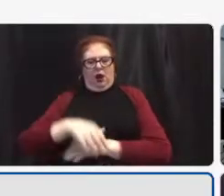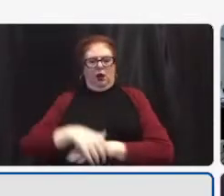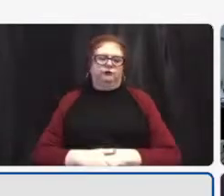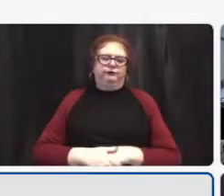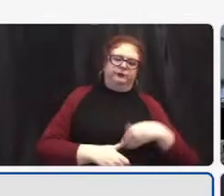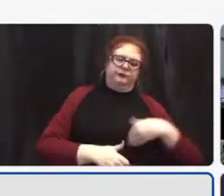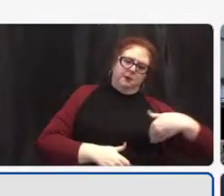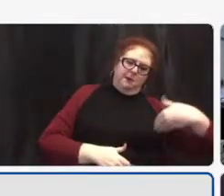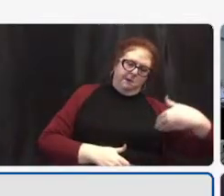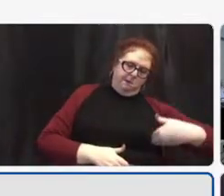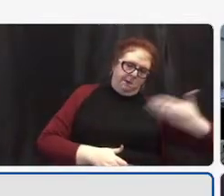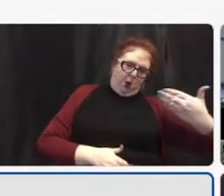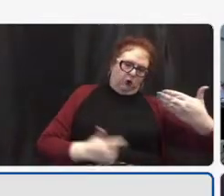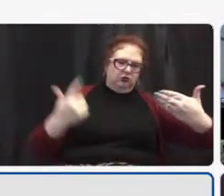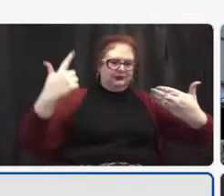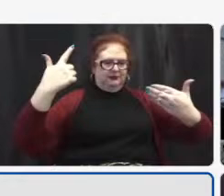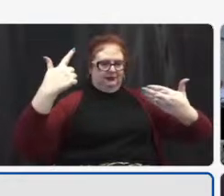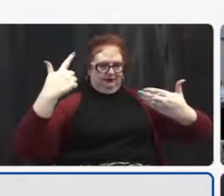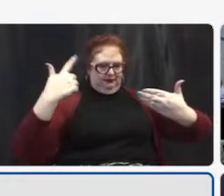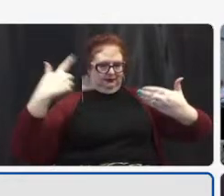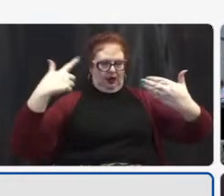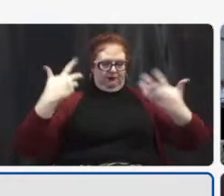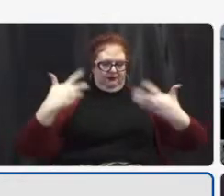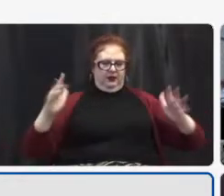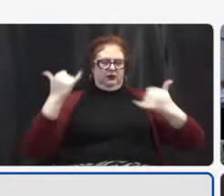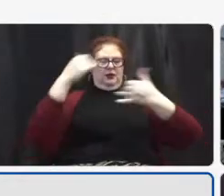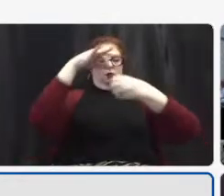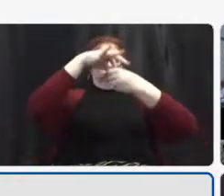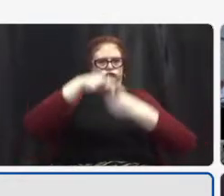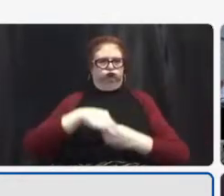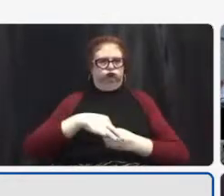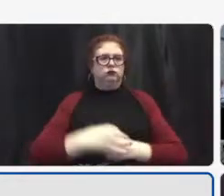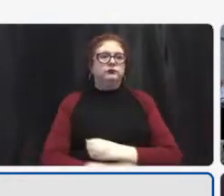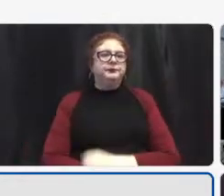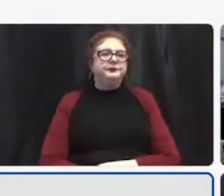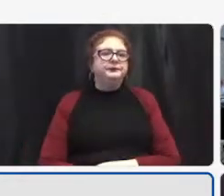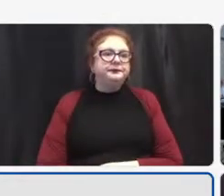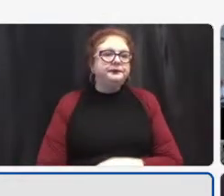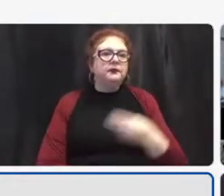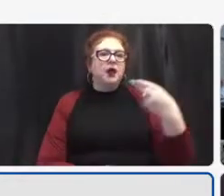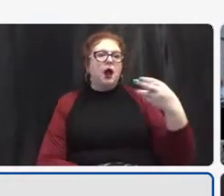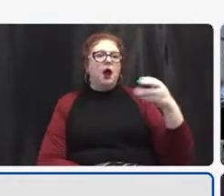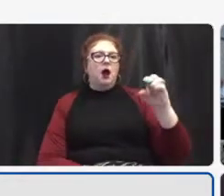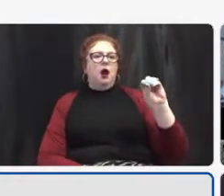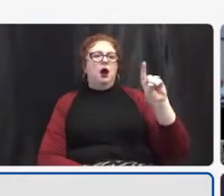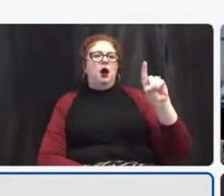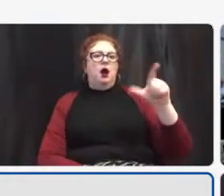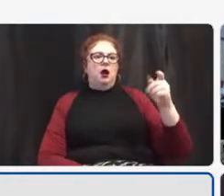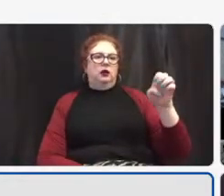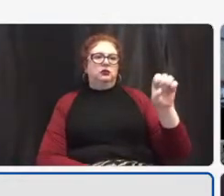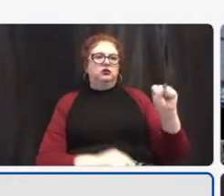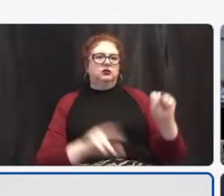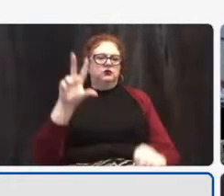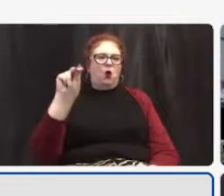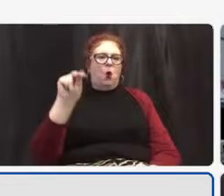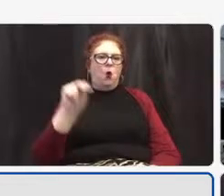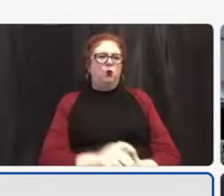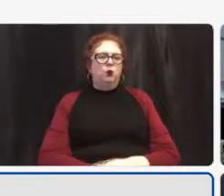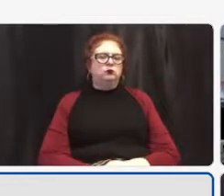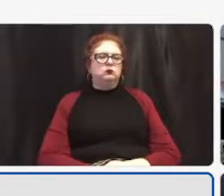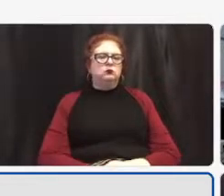Second. All right, we have a motion and a second. Can I get a roll call for voting, please? Hodges? No.